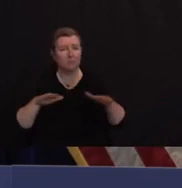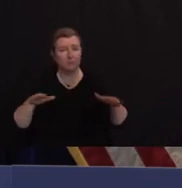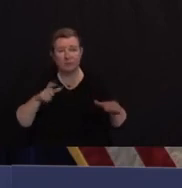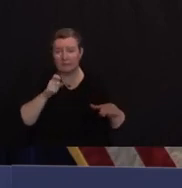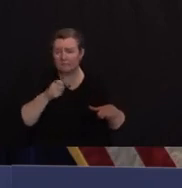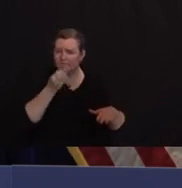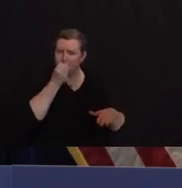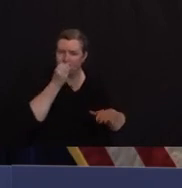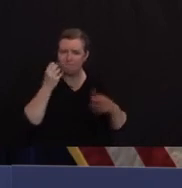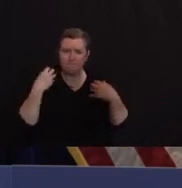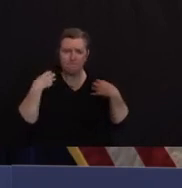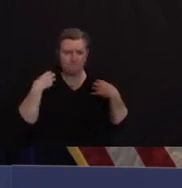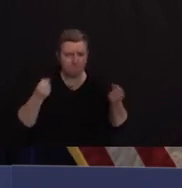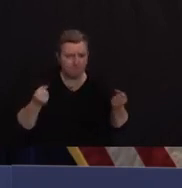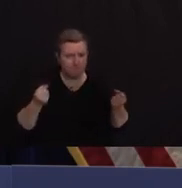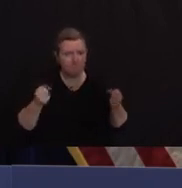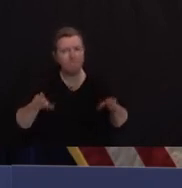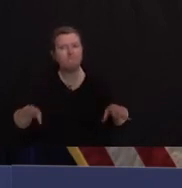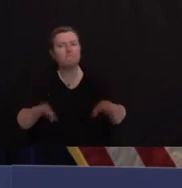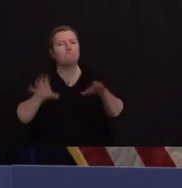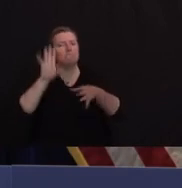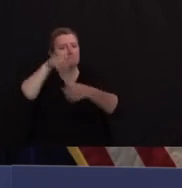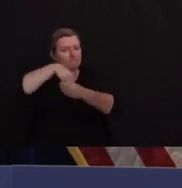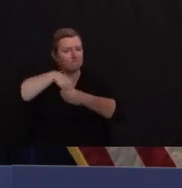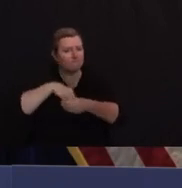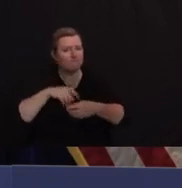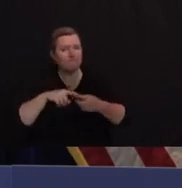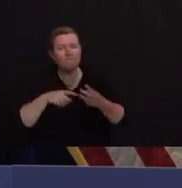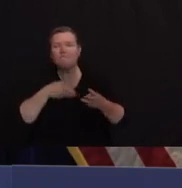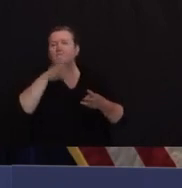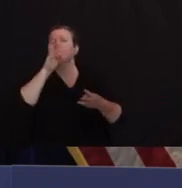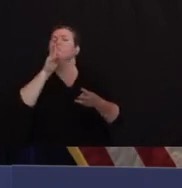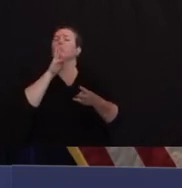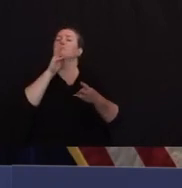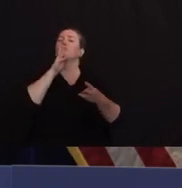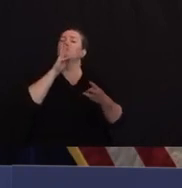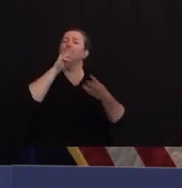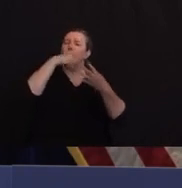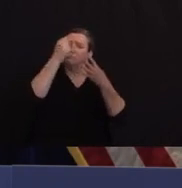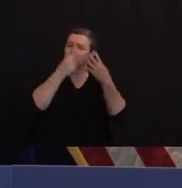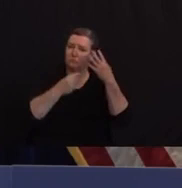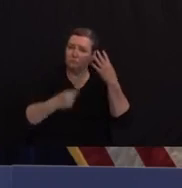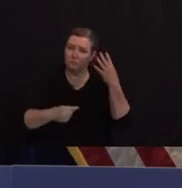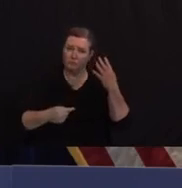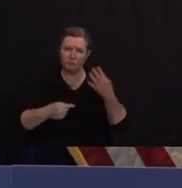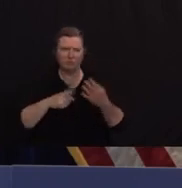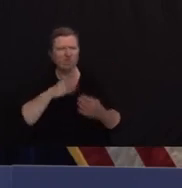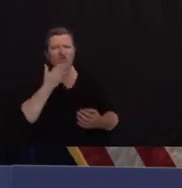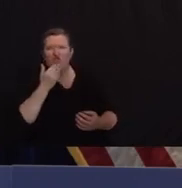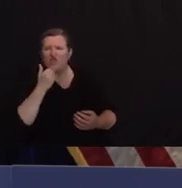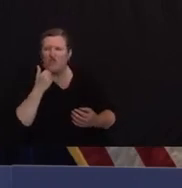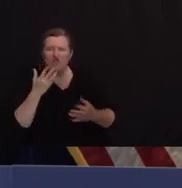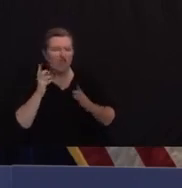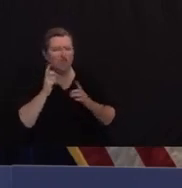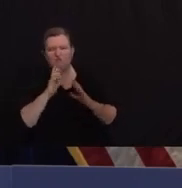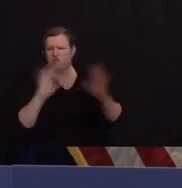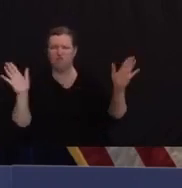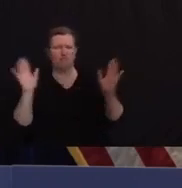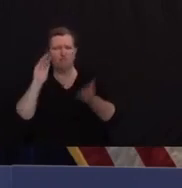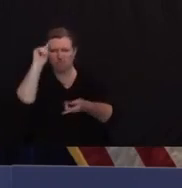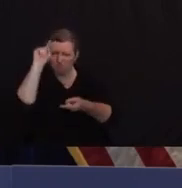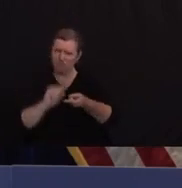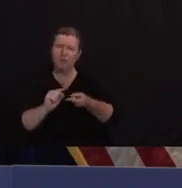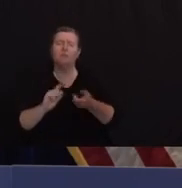plenty of water, limit sugary drinks, and eat healthy both at home and in school to maintain a healthy weight and support brain